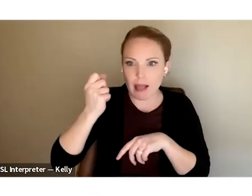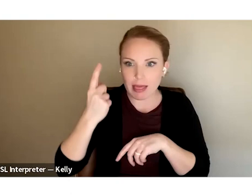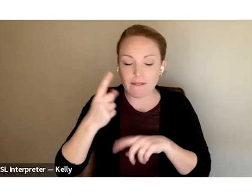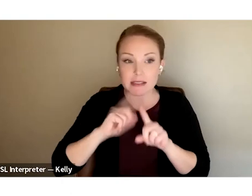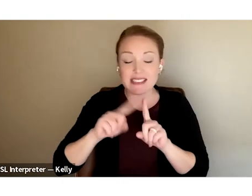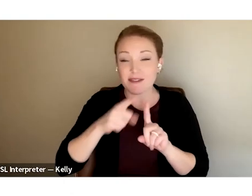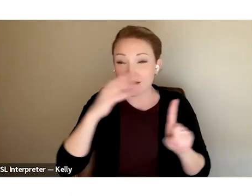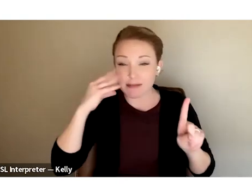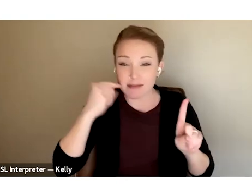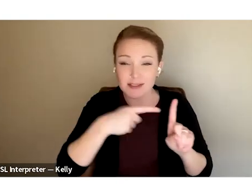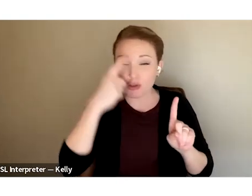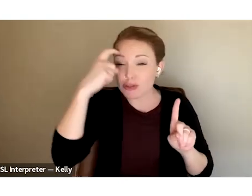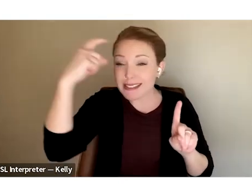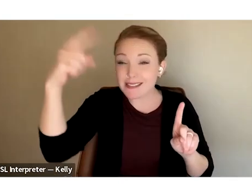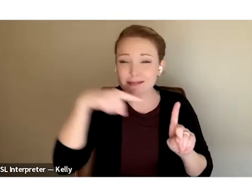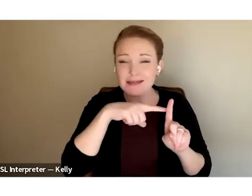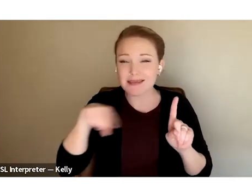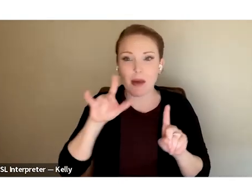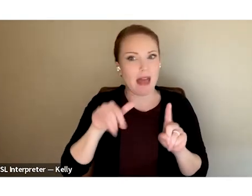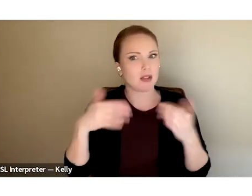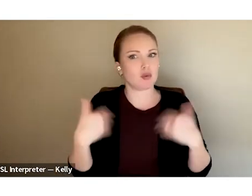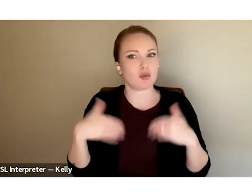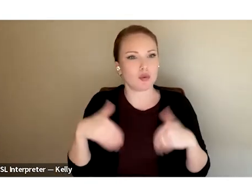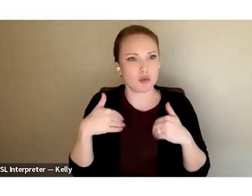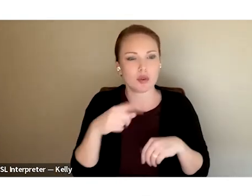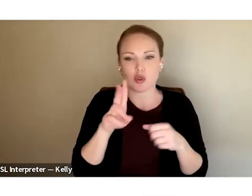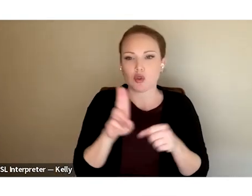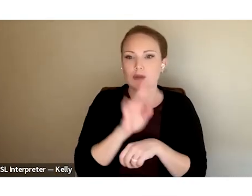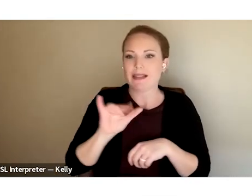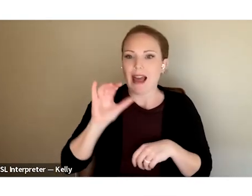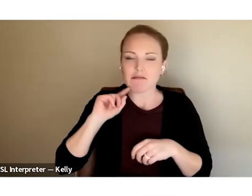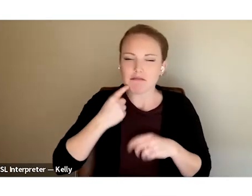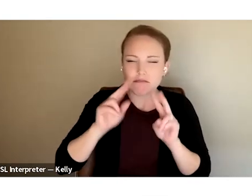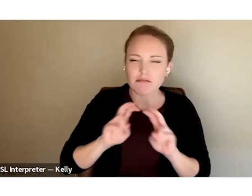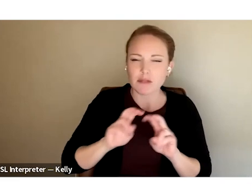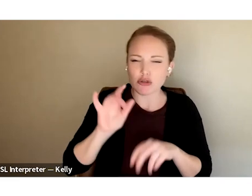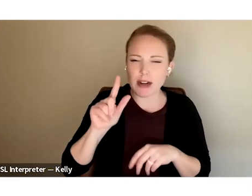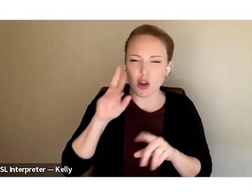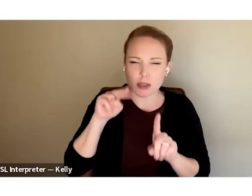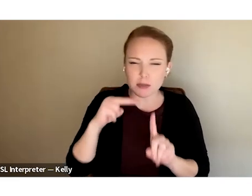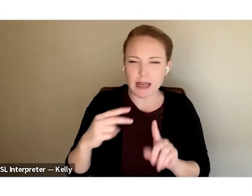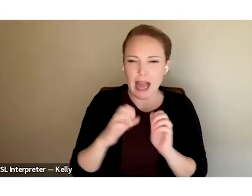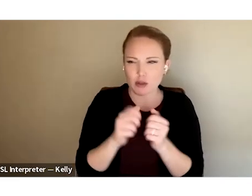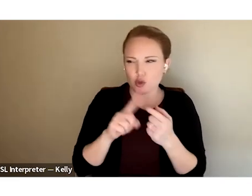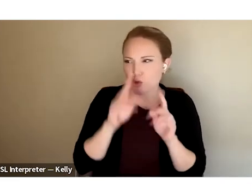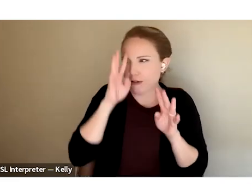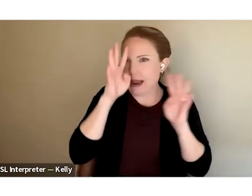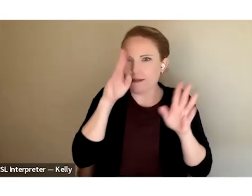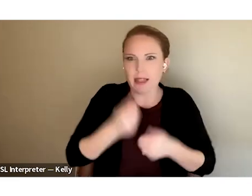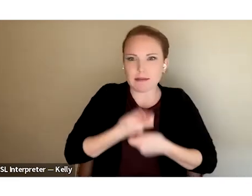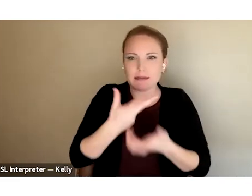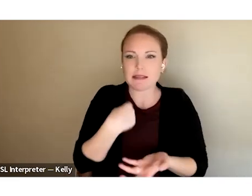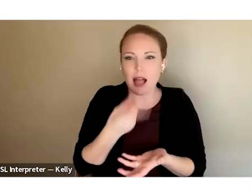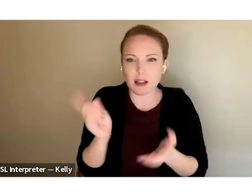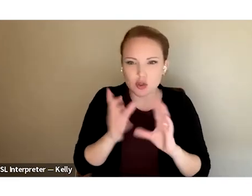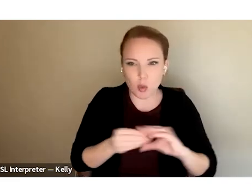had. But this was a crucial way to think through, using this critical lens to think through how to creatively tell this story. So